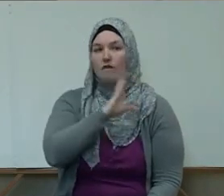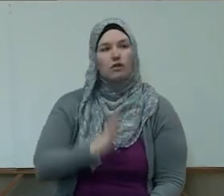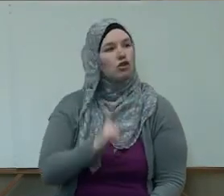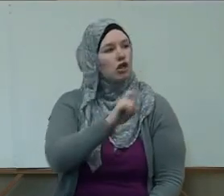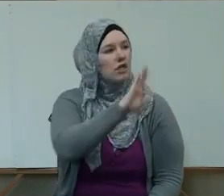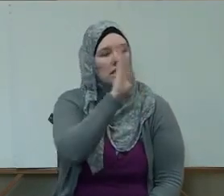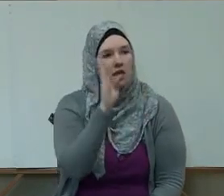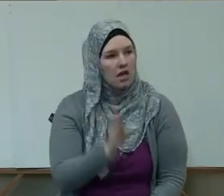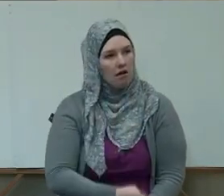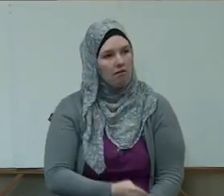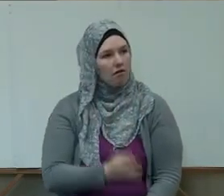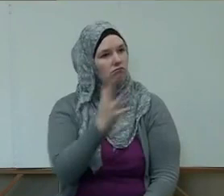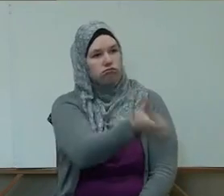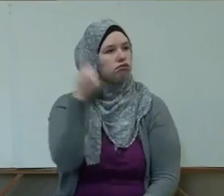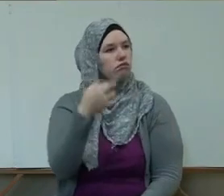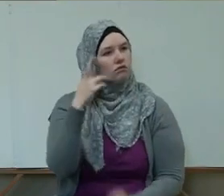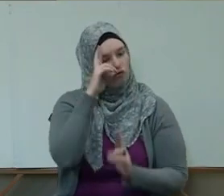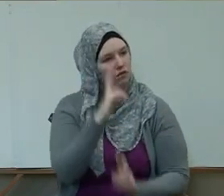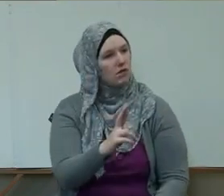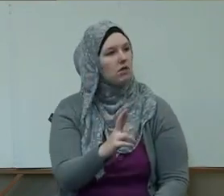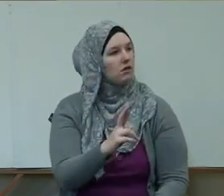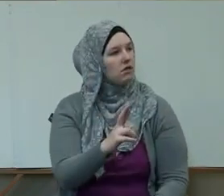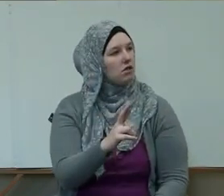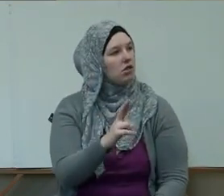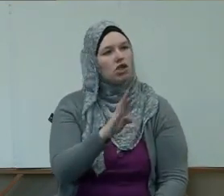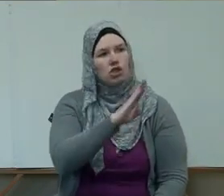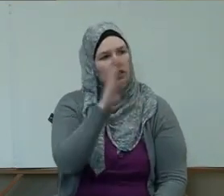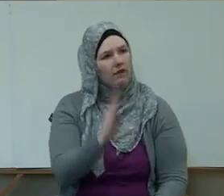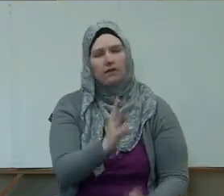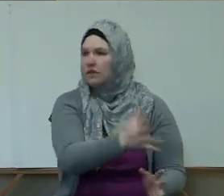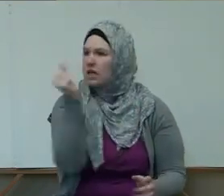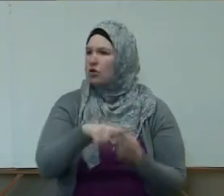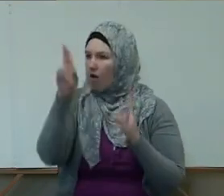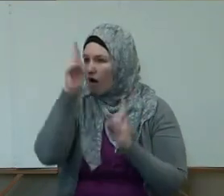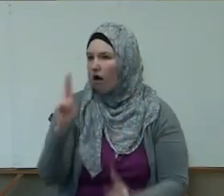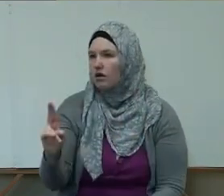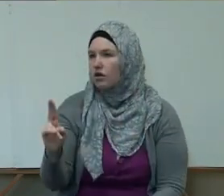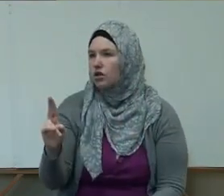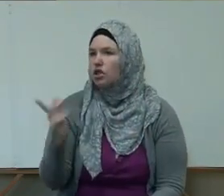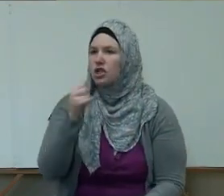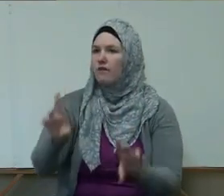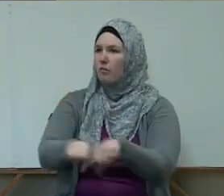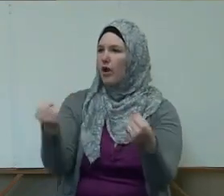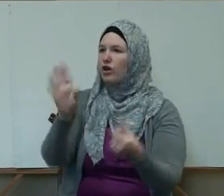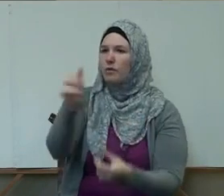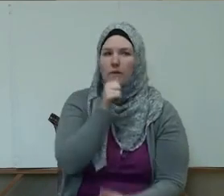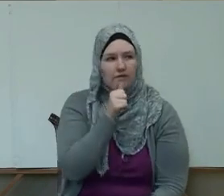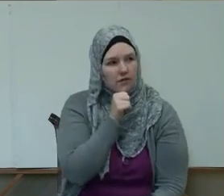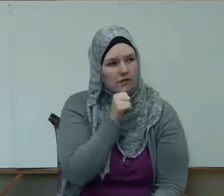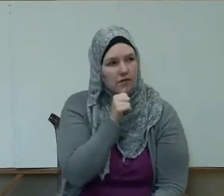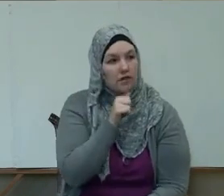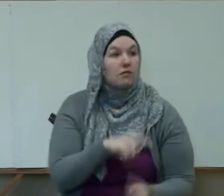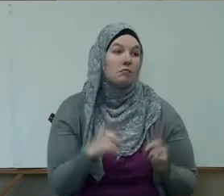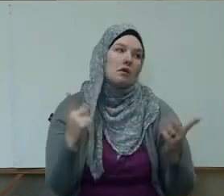never violate your dignity, should never violate your honor, should never violate your privacy.